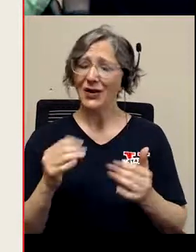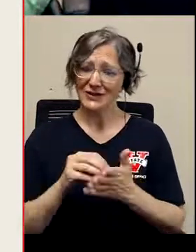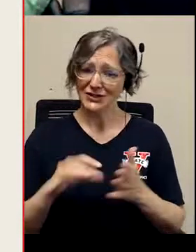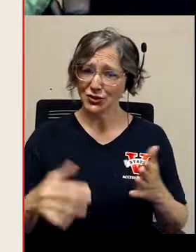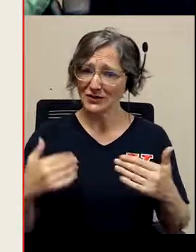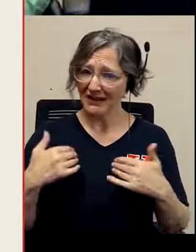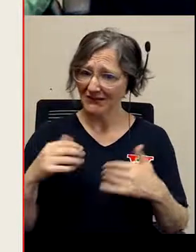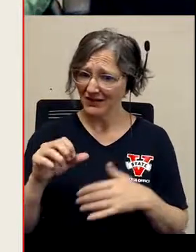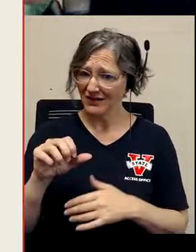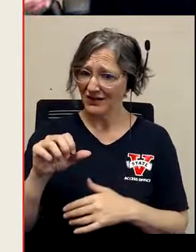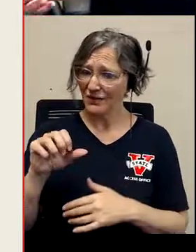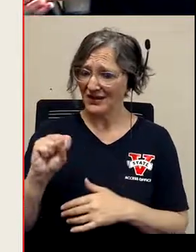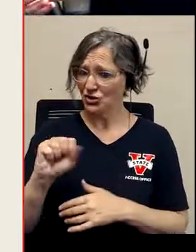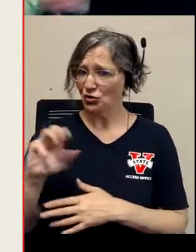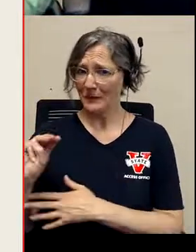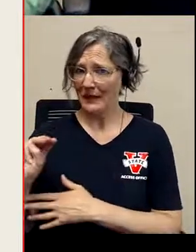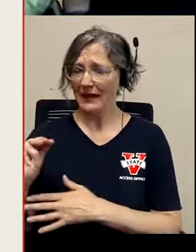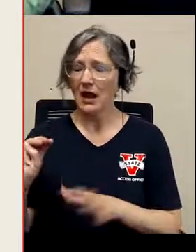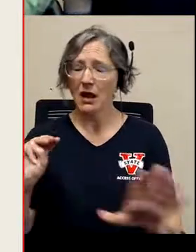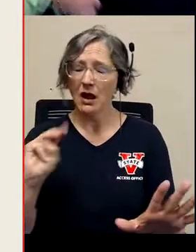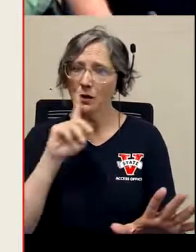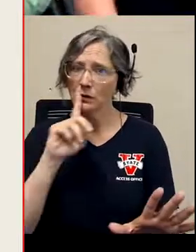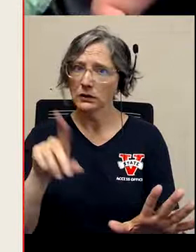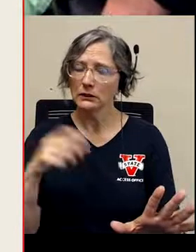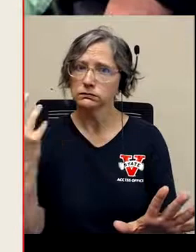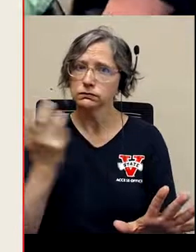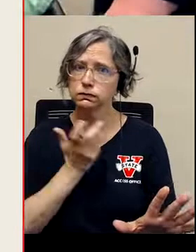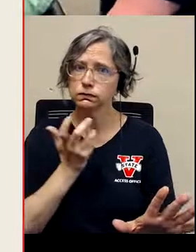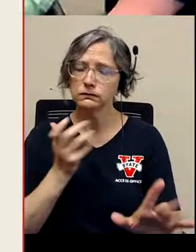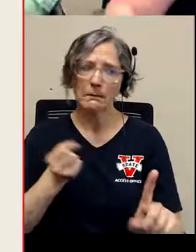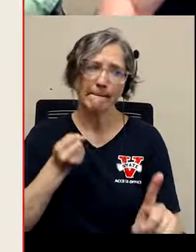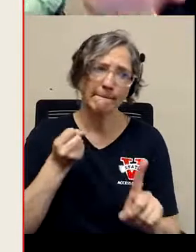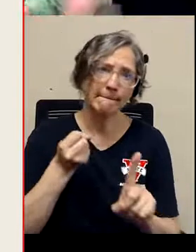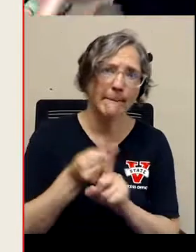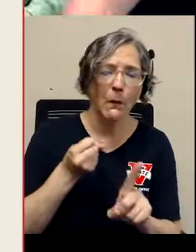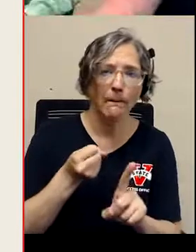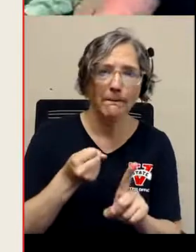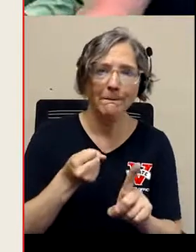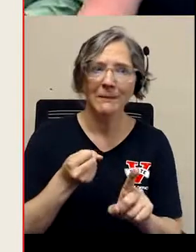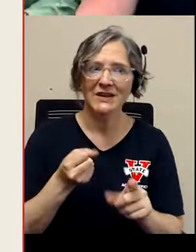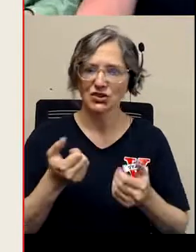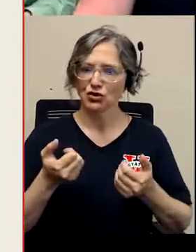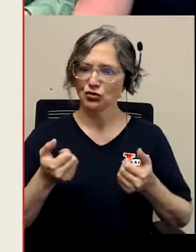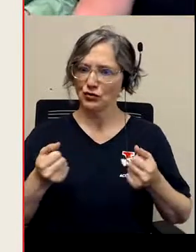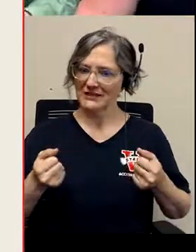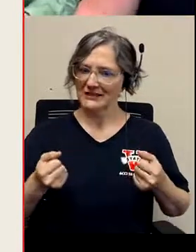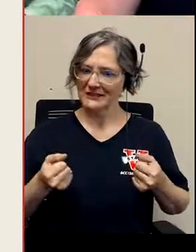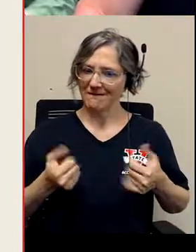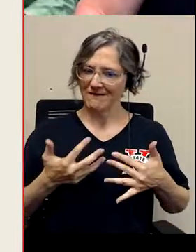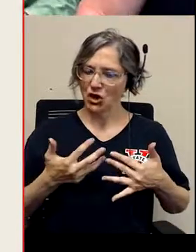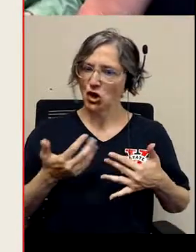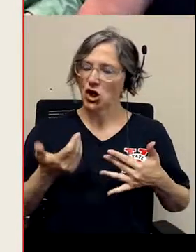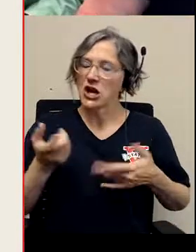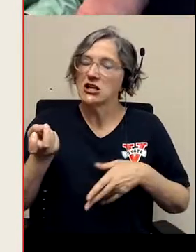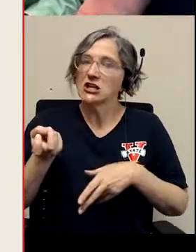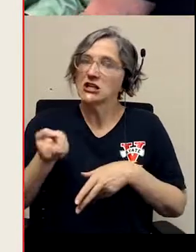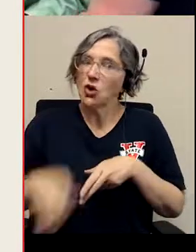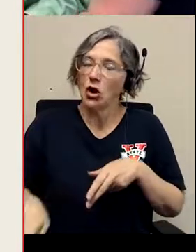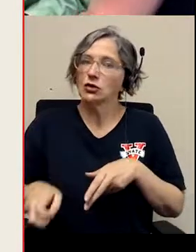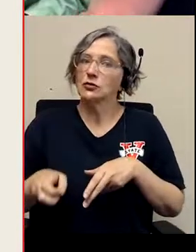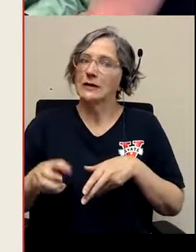that's a huge factor in trying to step through and to move into that learning zone, is to get through that fear